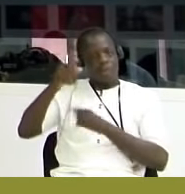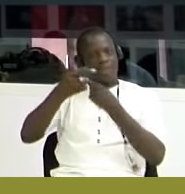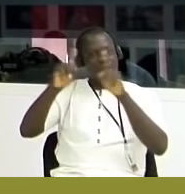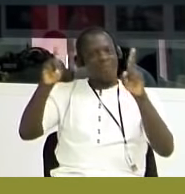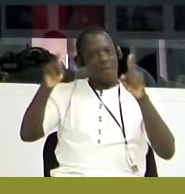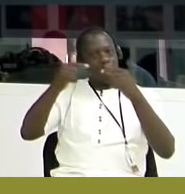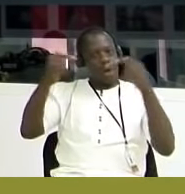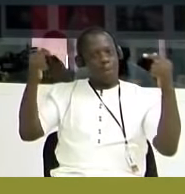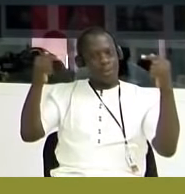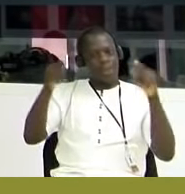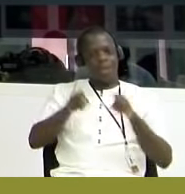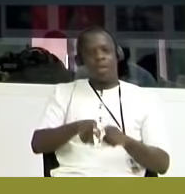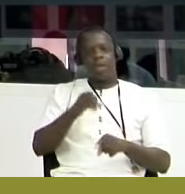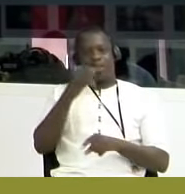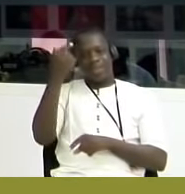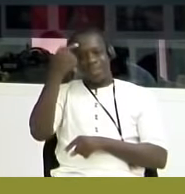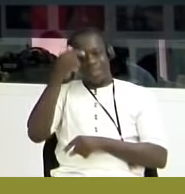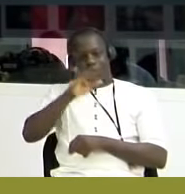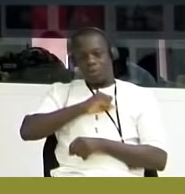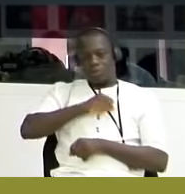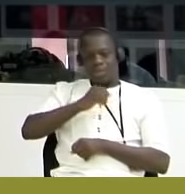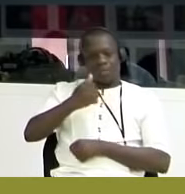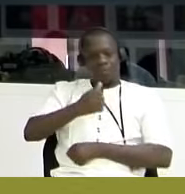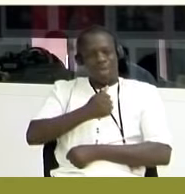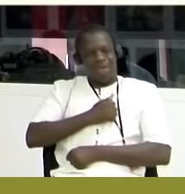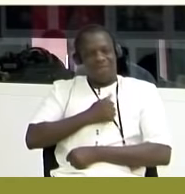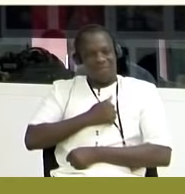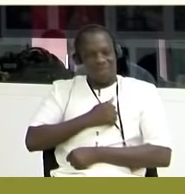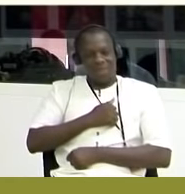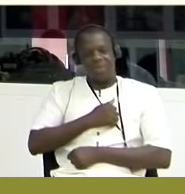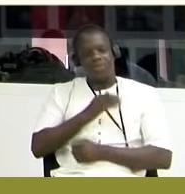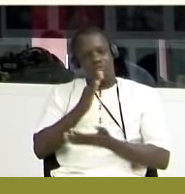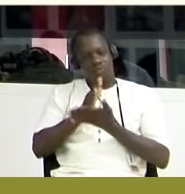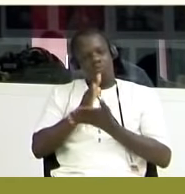intimidated. May I observe that